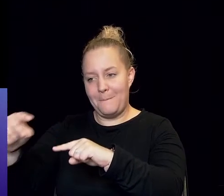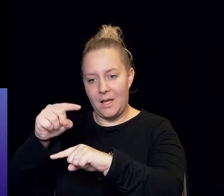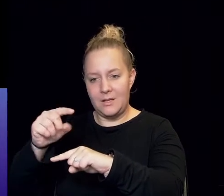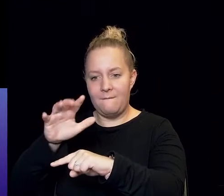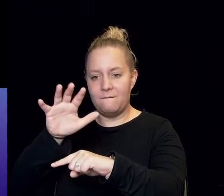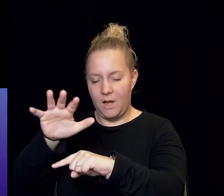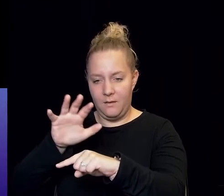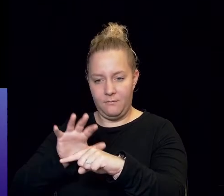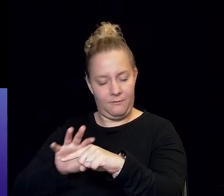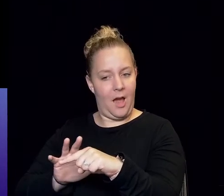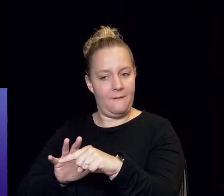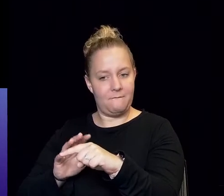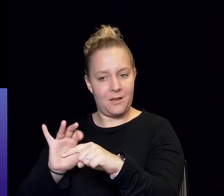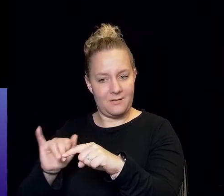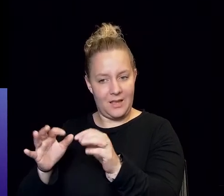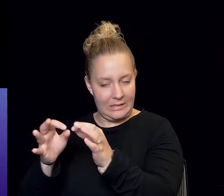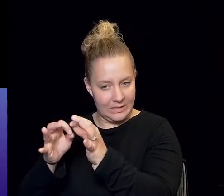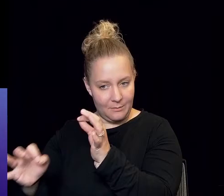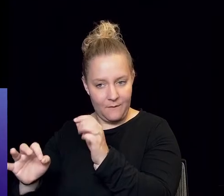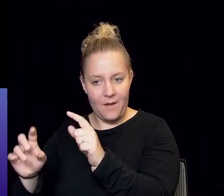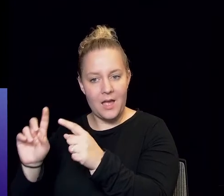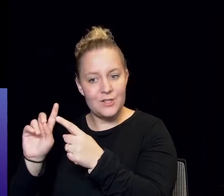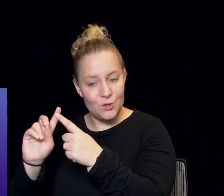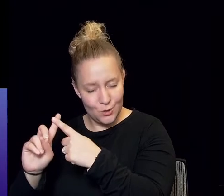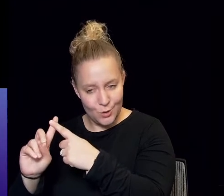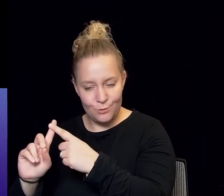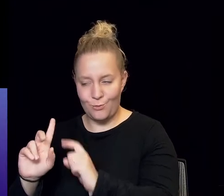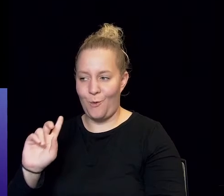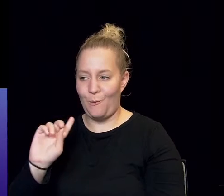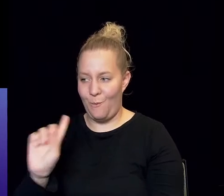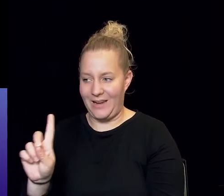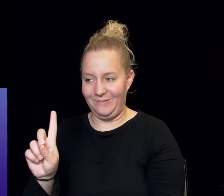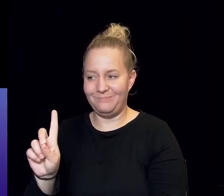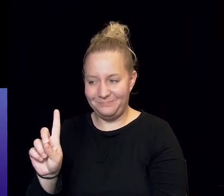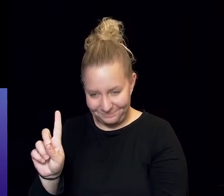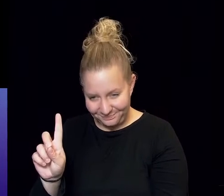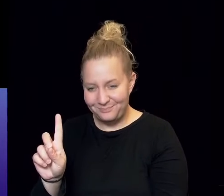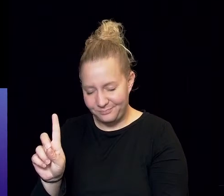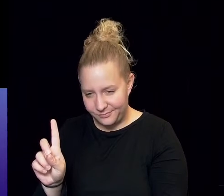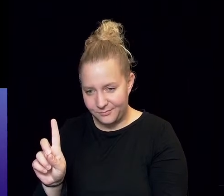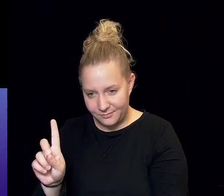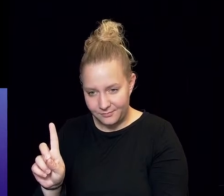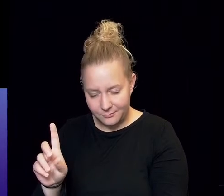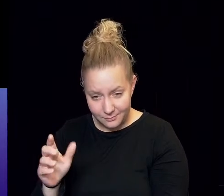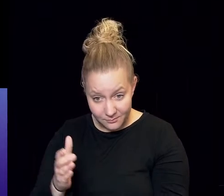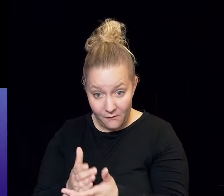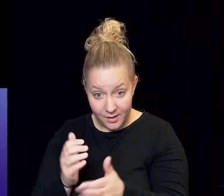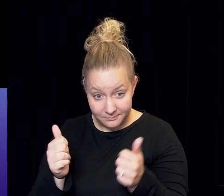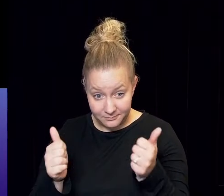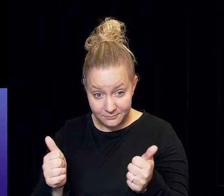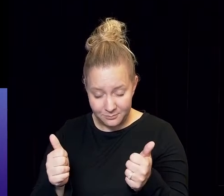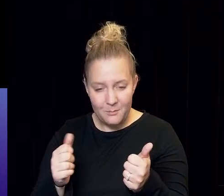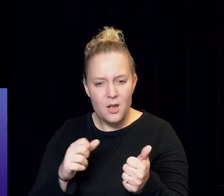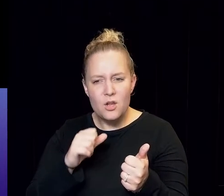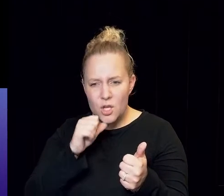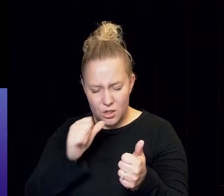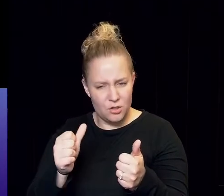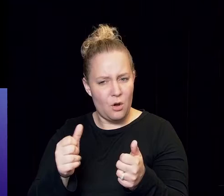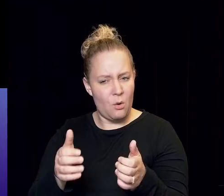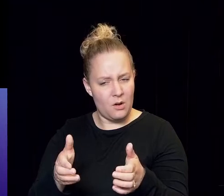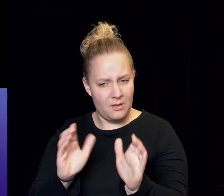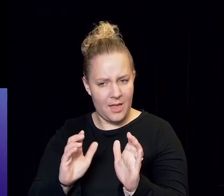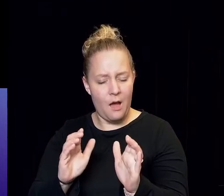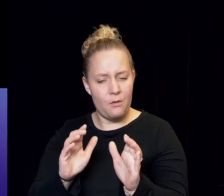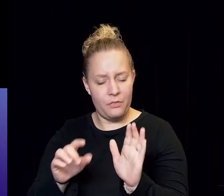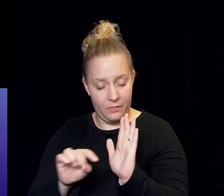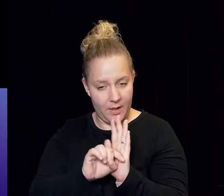5, which simplifies to 1. All right? So don't let the negatives